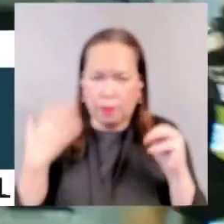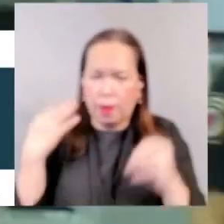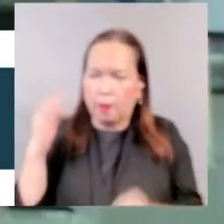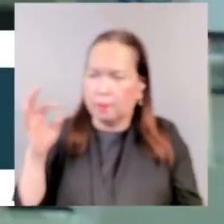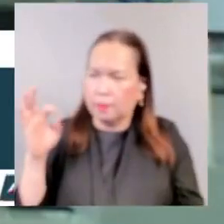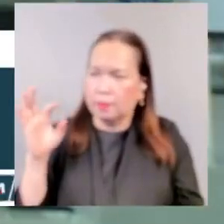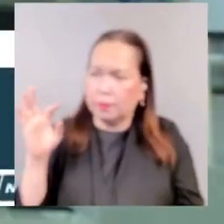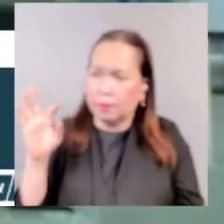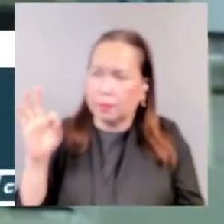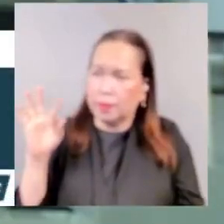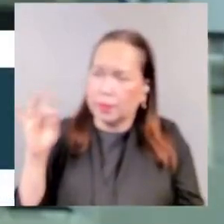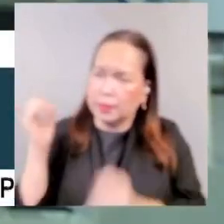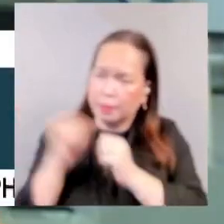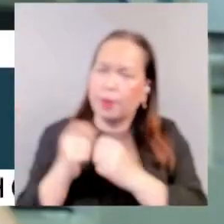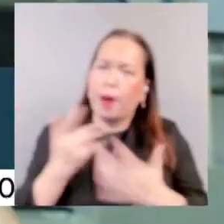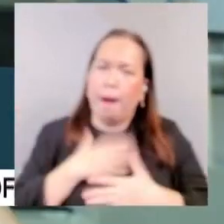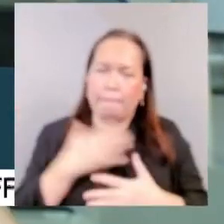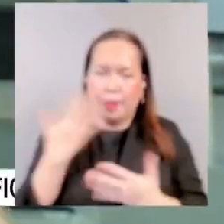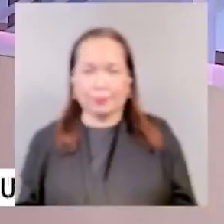him as well.